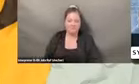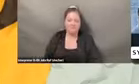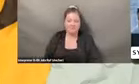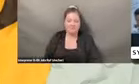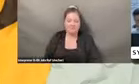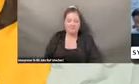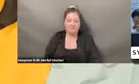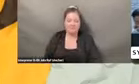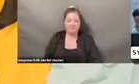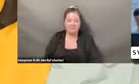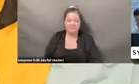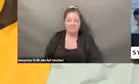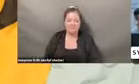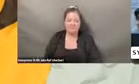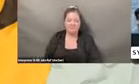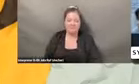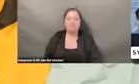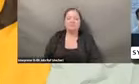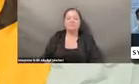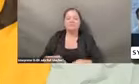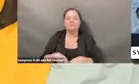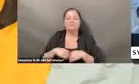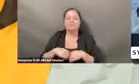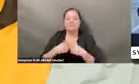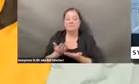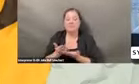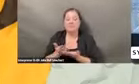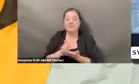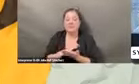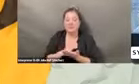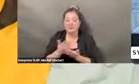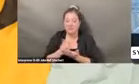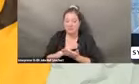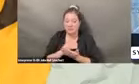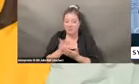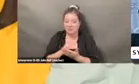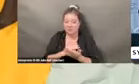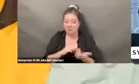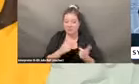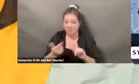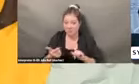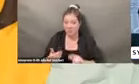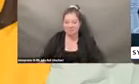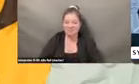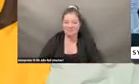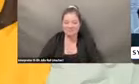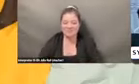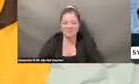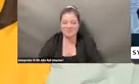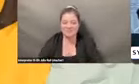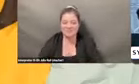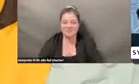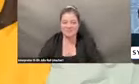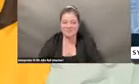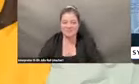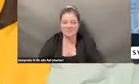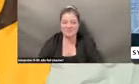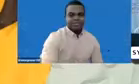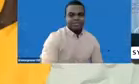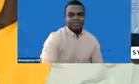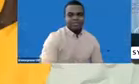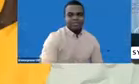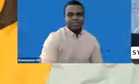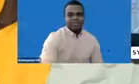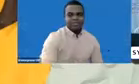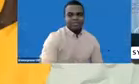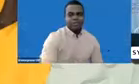And I think also to have the contact channel early on, so that you don't need to dig through thousands